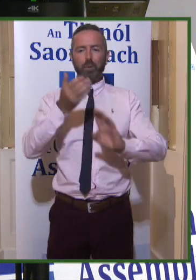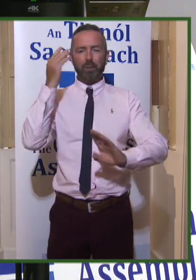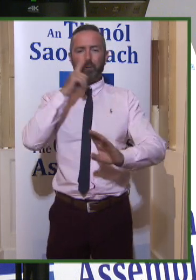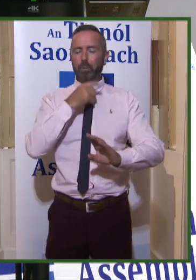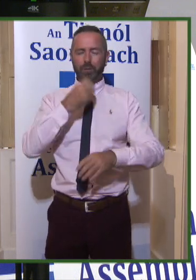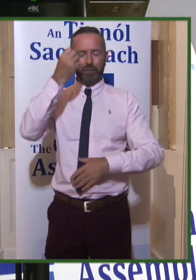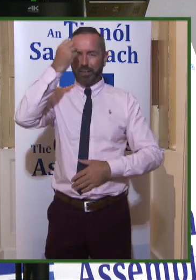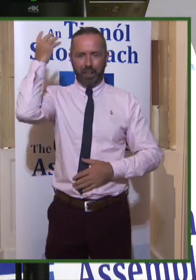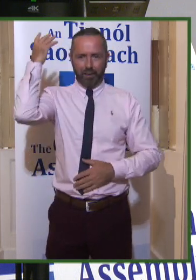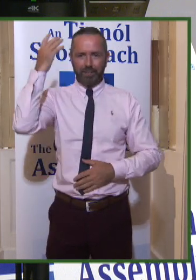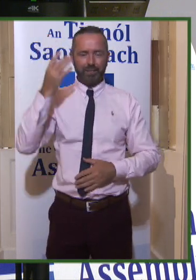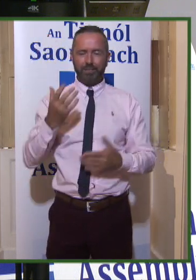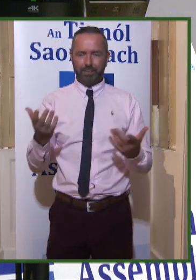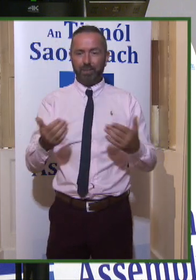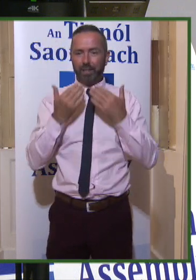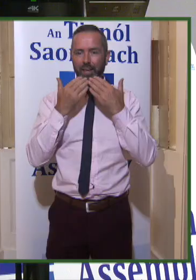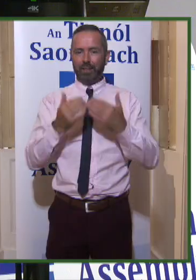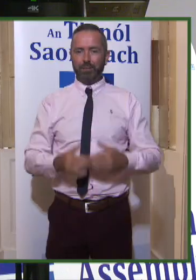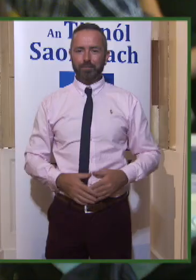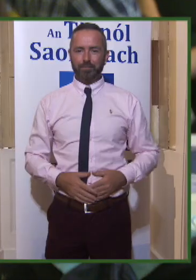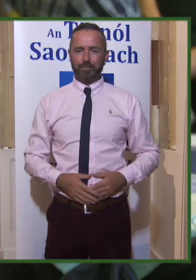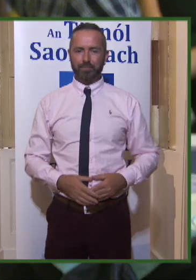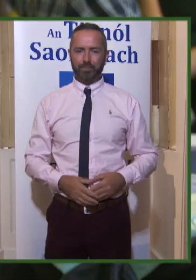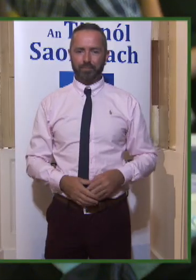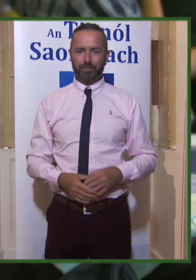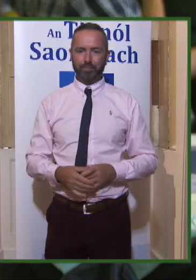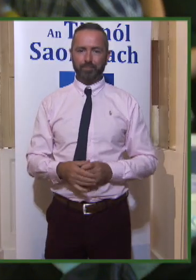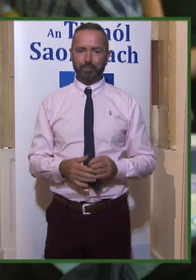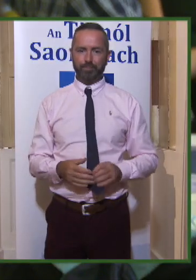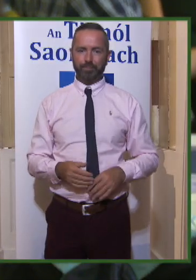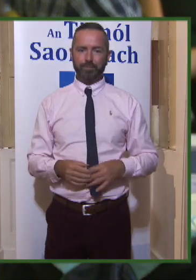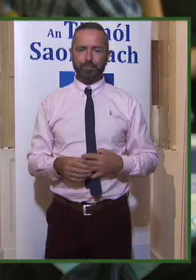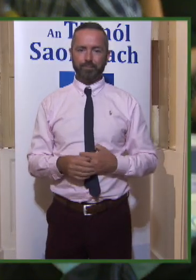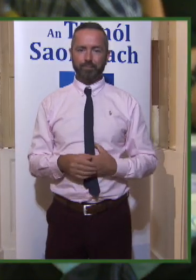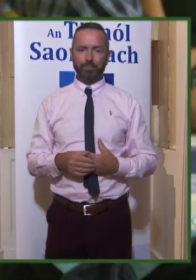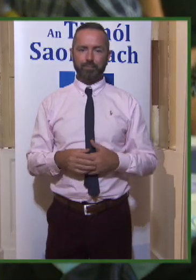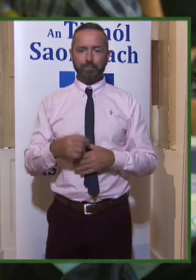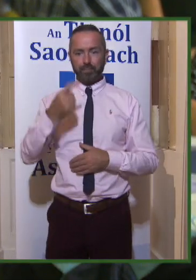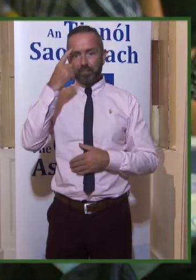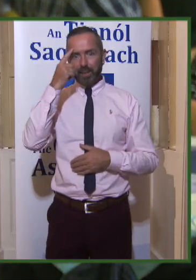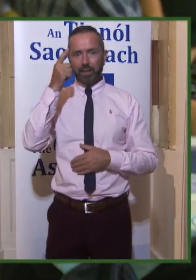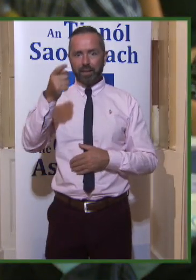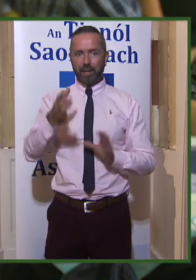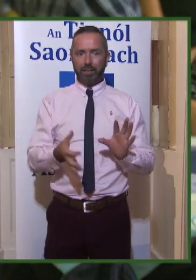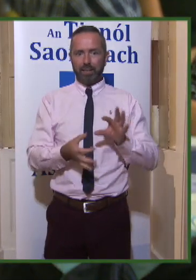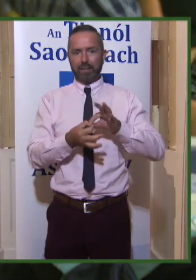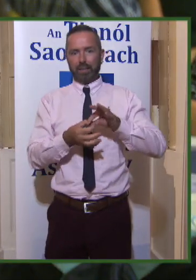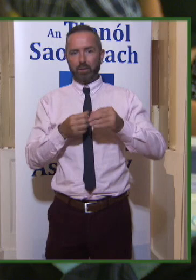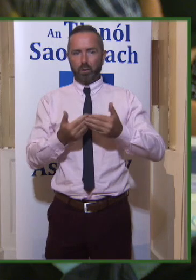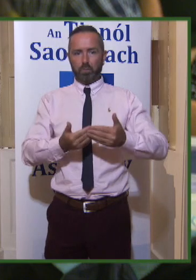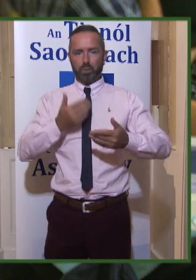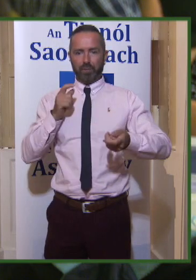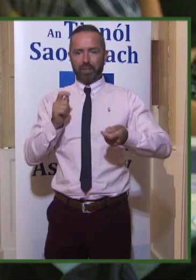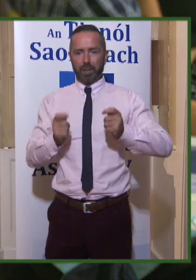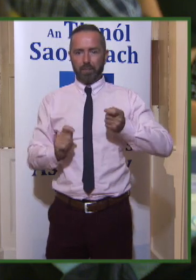don't. Thanks, Paula. So that will then apply, I think, to the previous amendment to the last